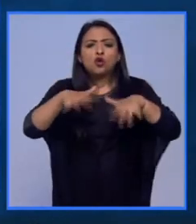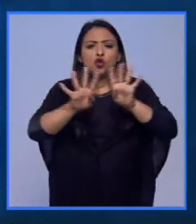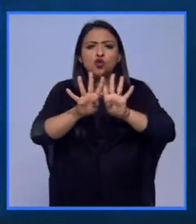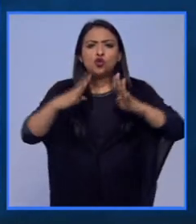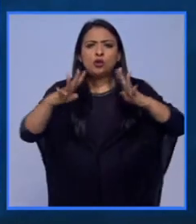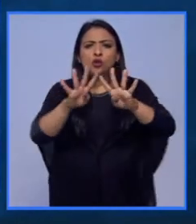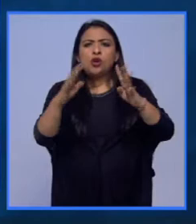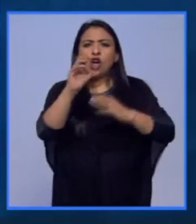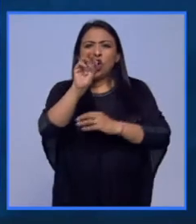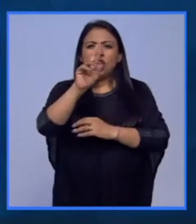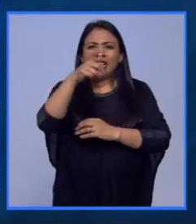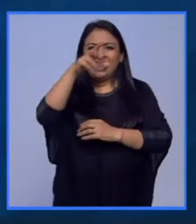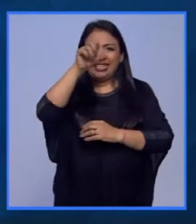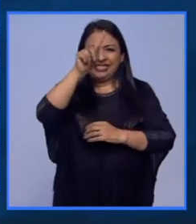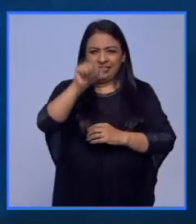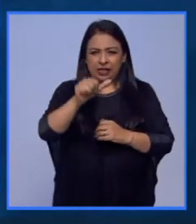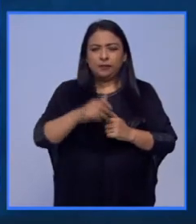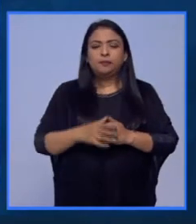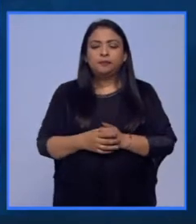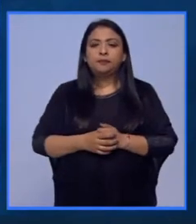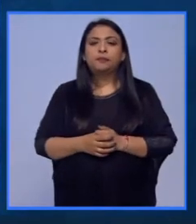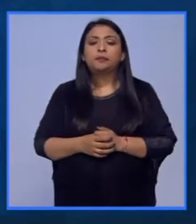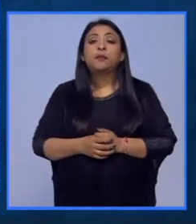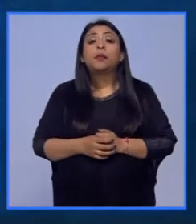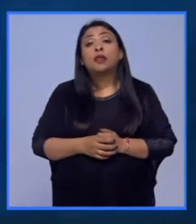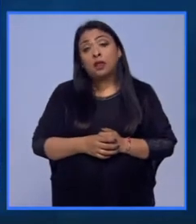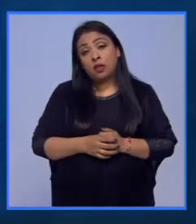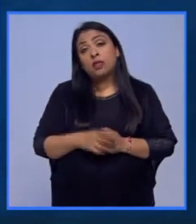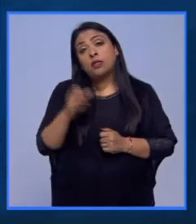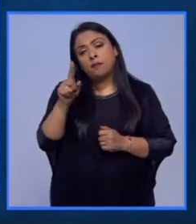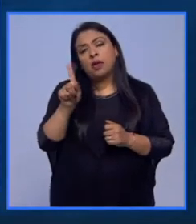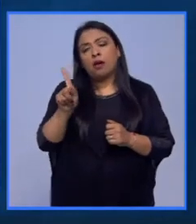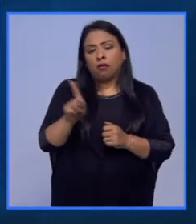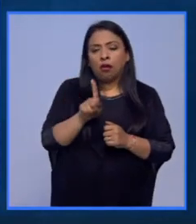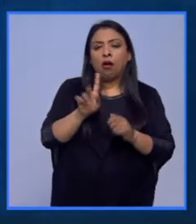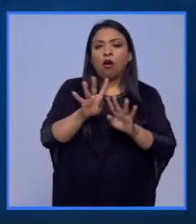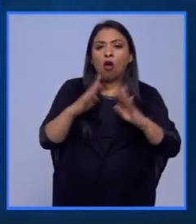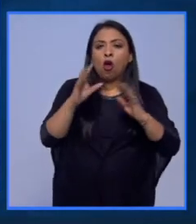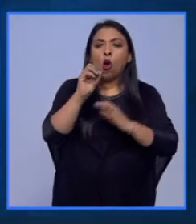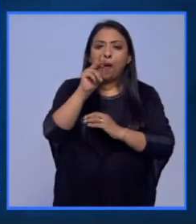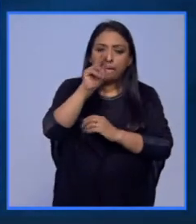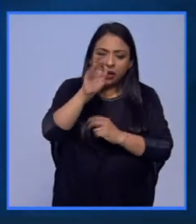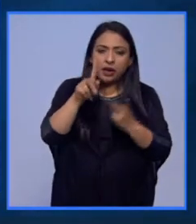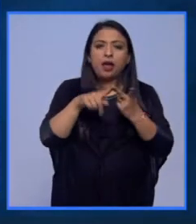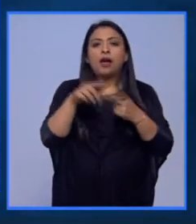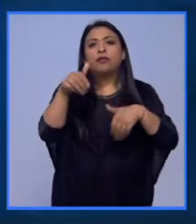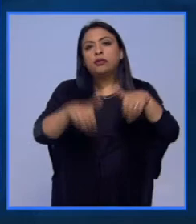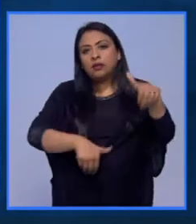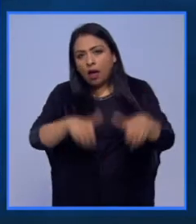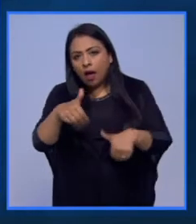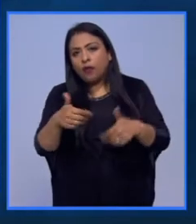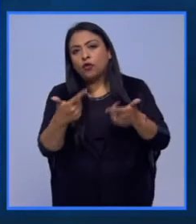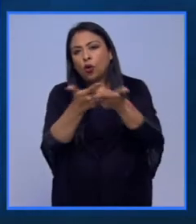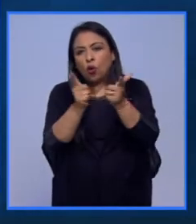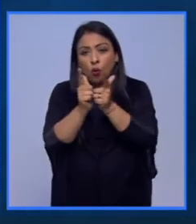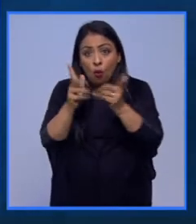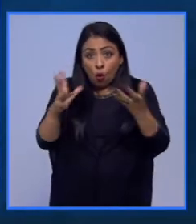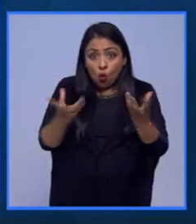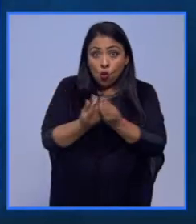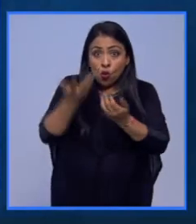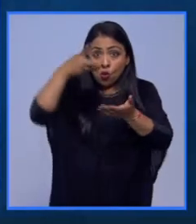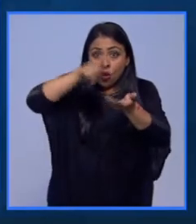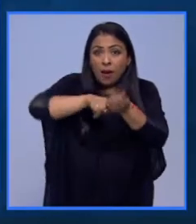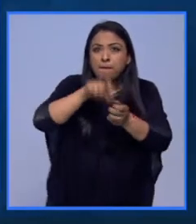having a building for an orchestra, an opera company, and a theatre company all together in one building, but